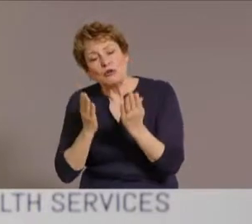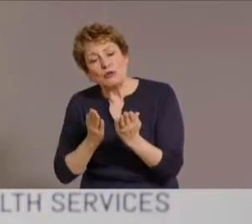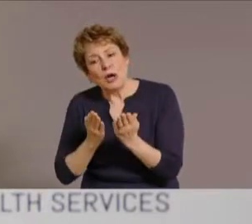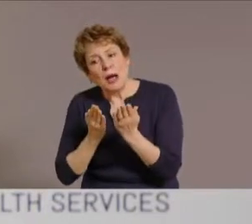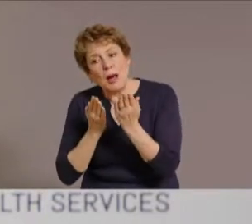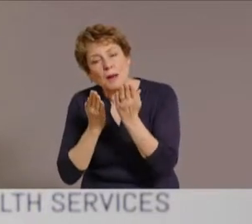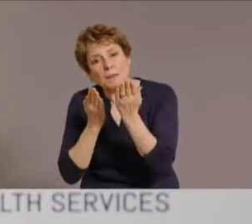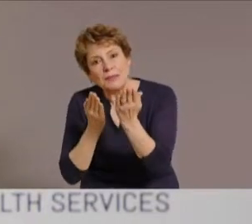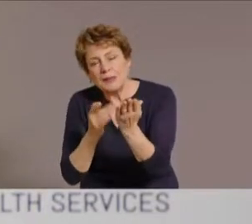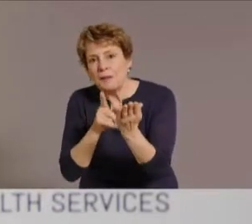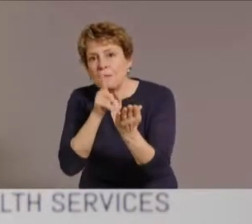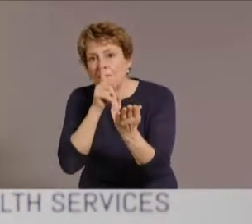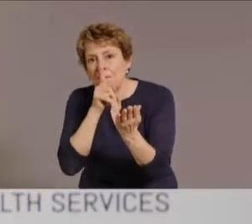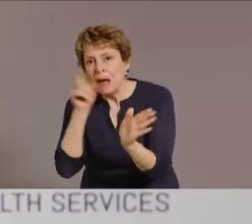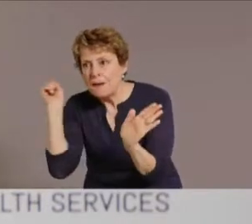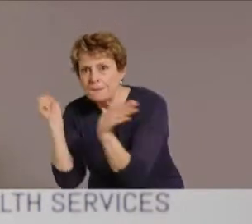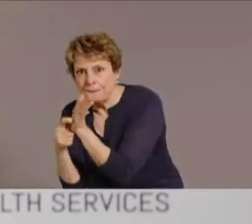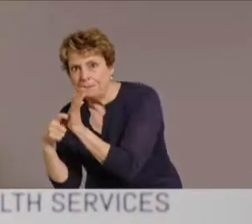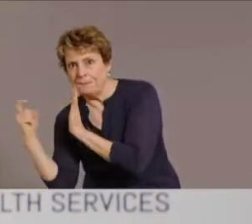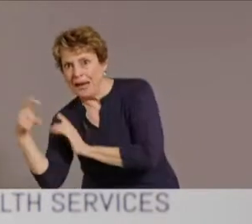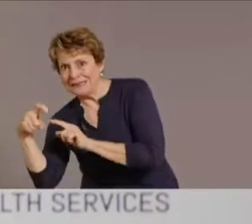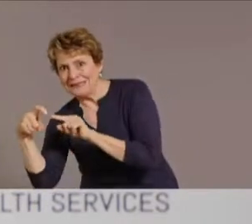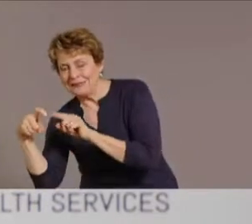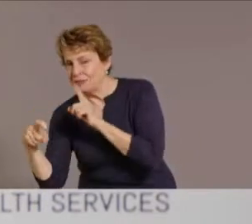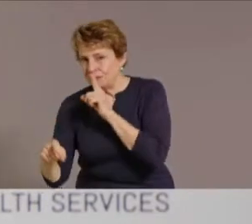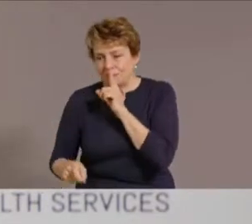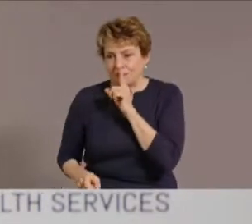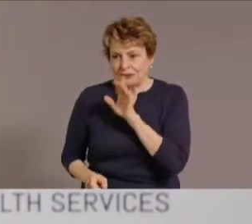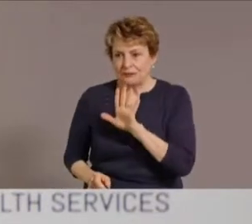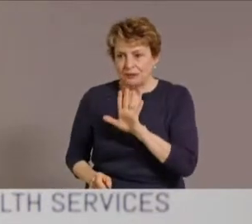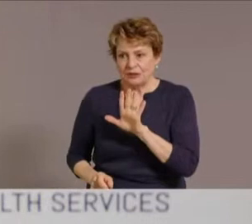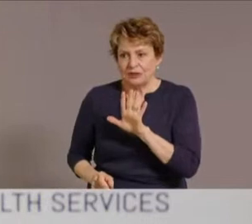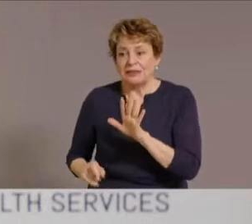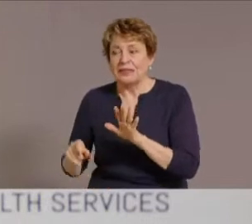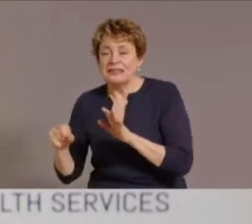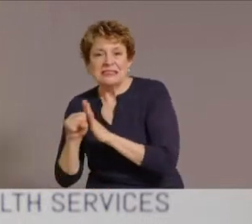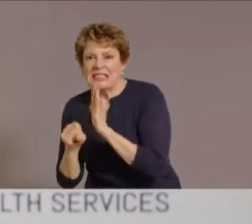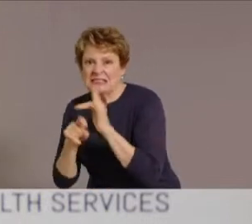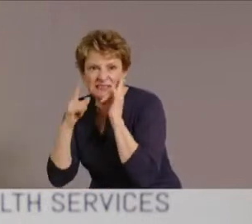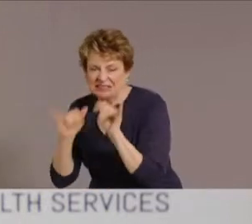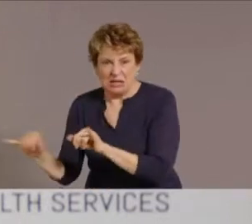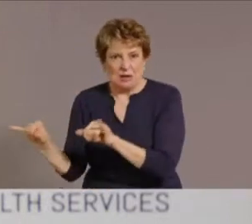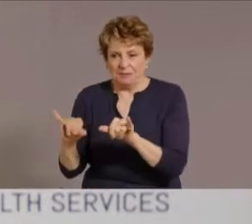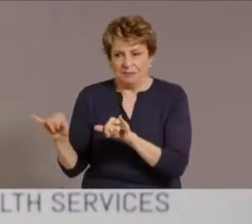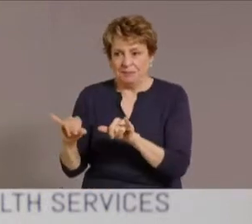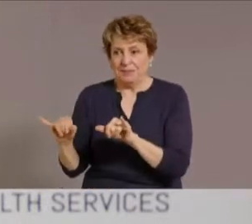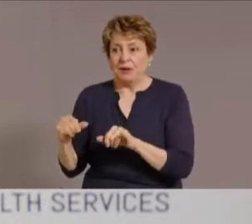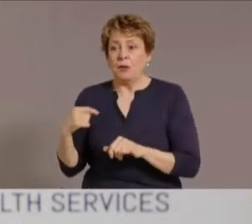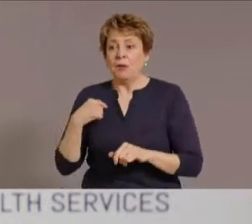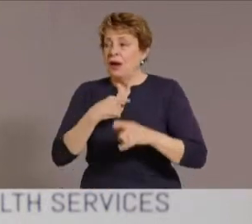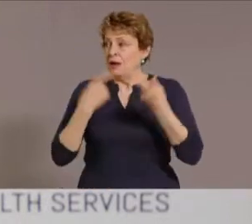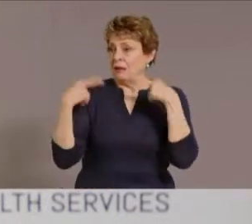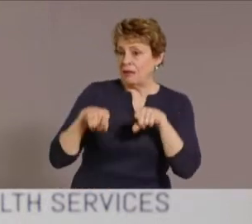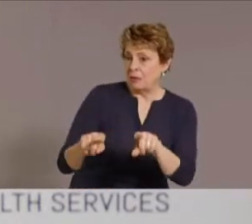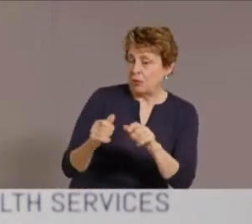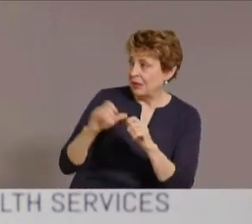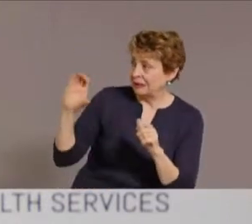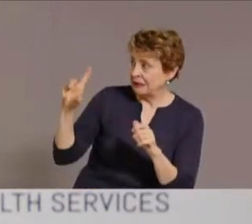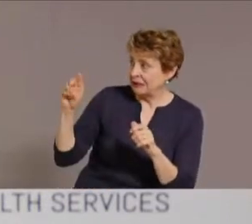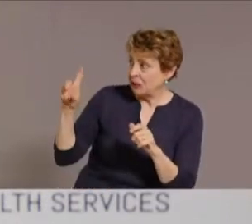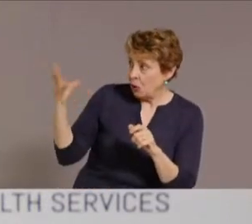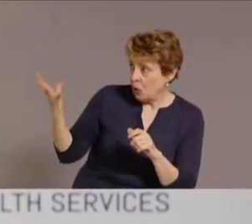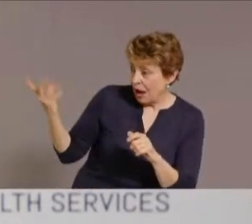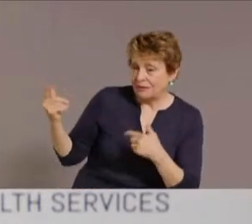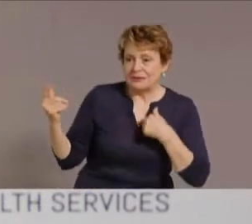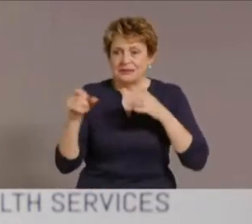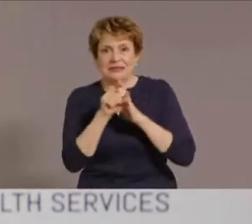the state recommends that. And so that's what we say. When we're in alignment with the CDC, we don't have a mandate, but that recommendation